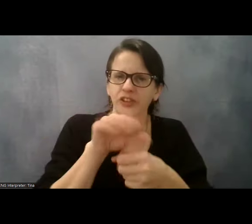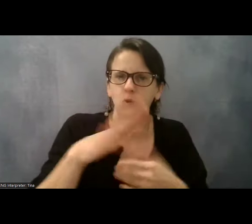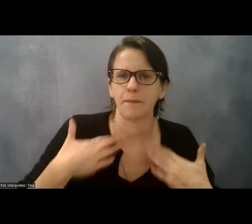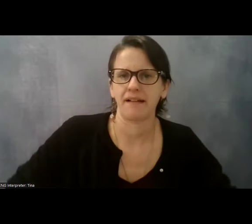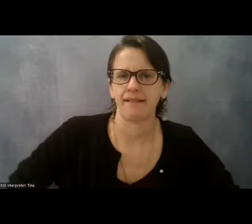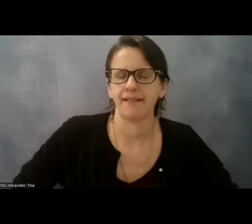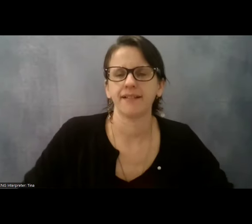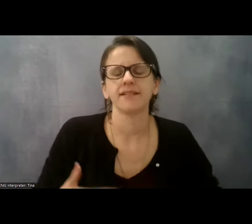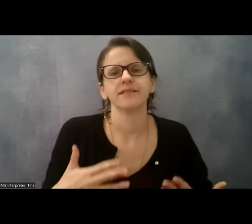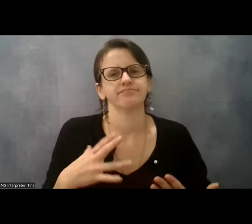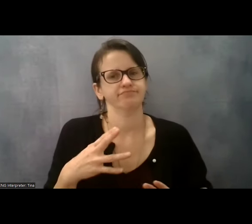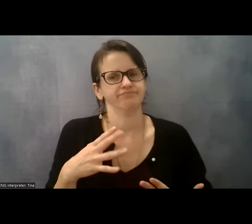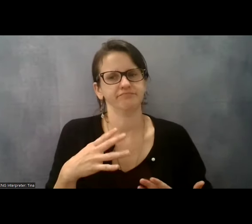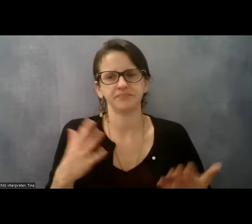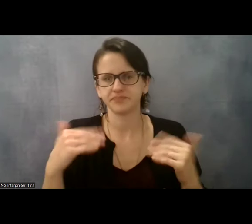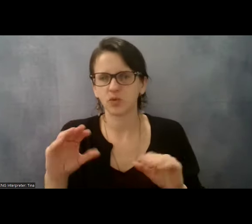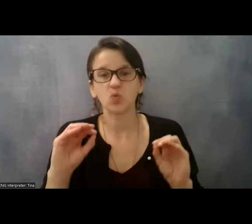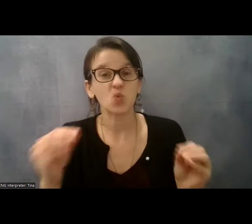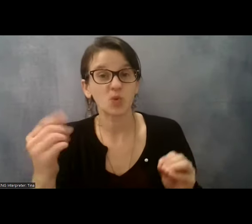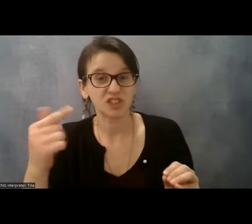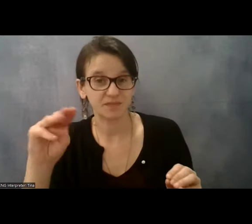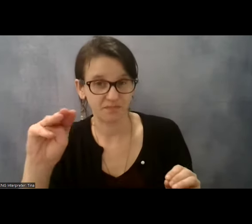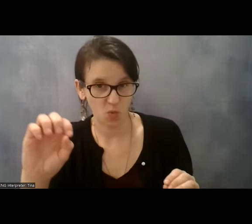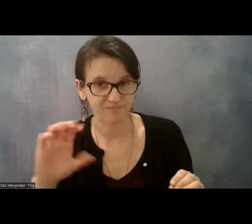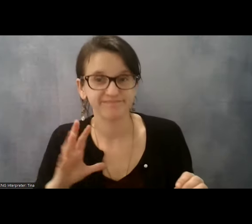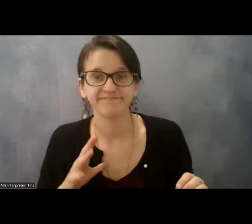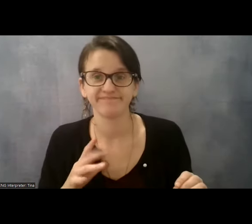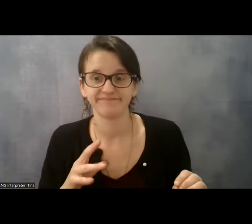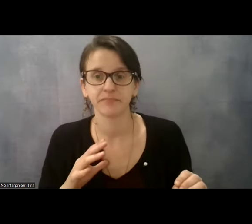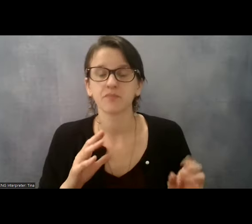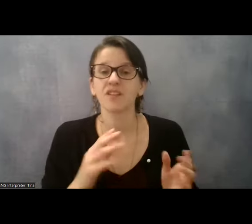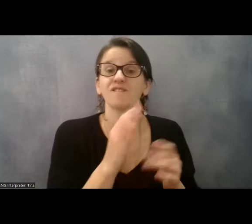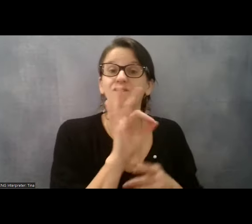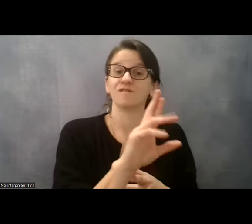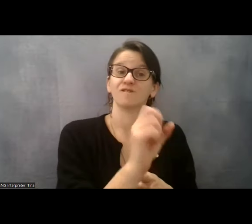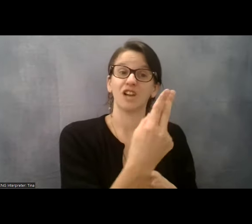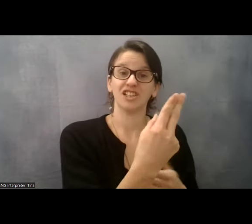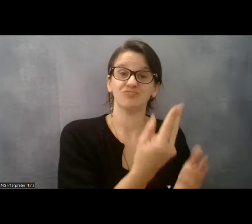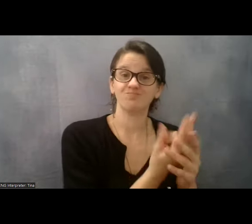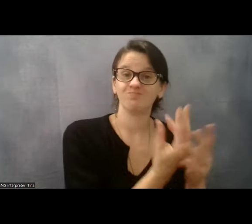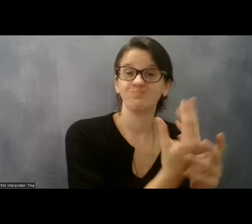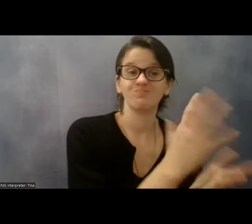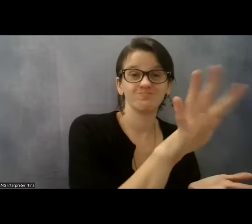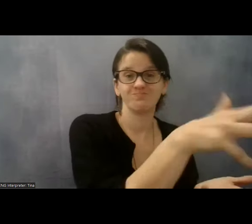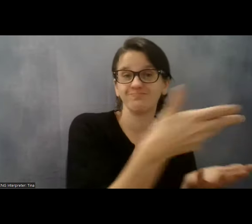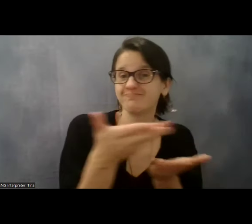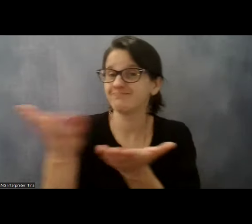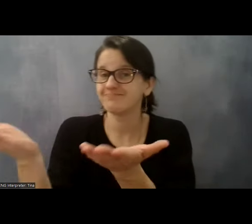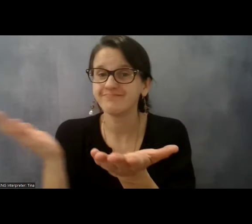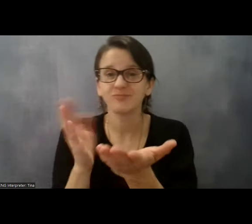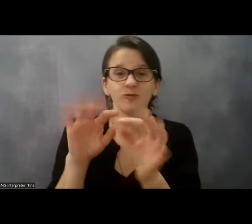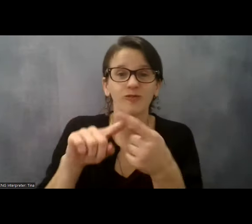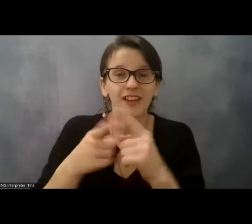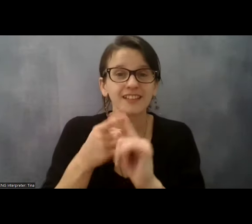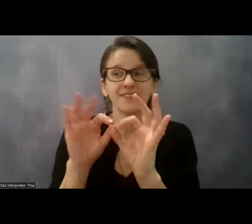much. No GMOs, I'm seeing. That's right. Being able to share fresh produce with friends and family, connecting. And